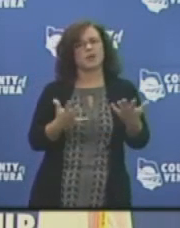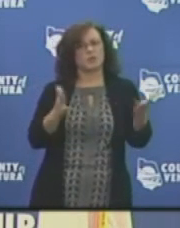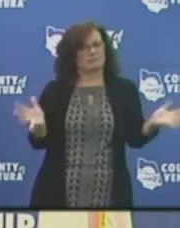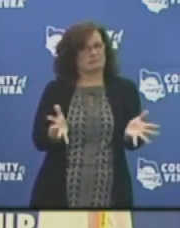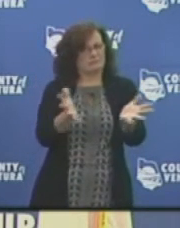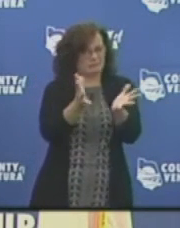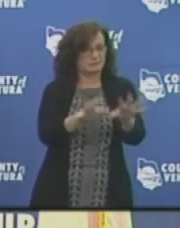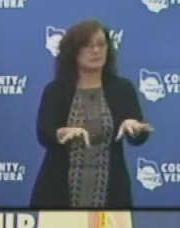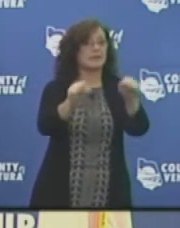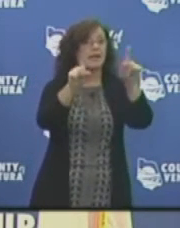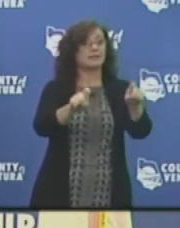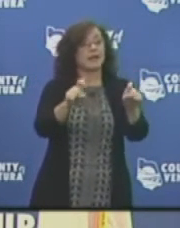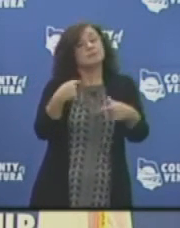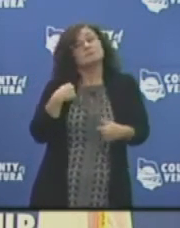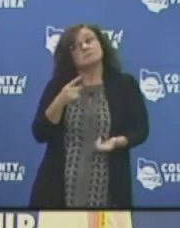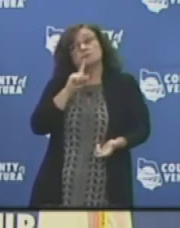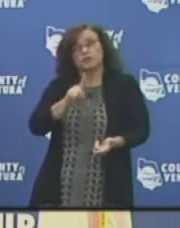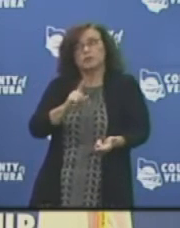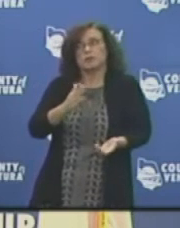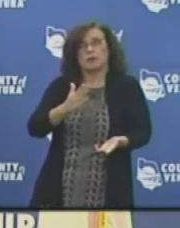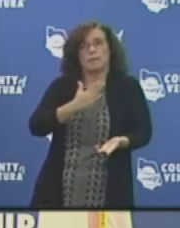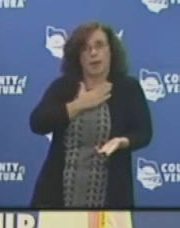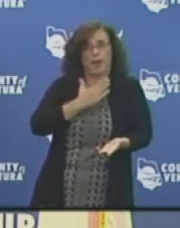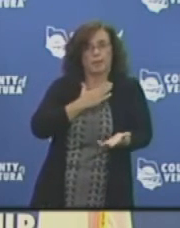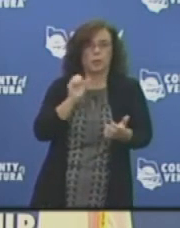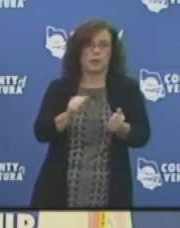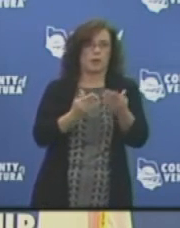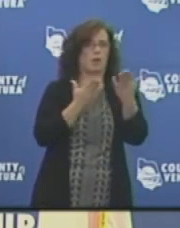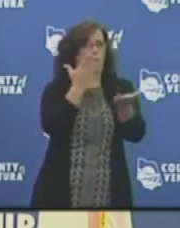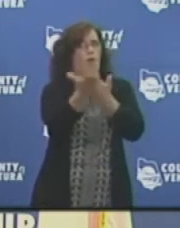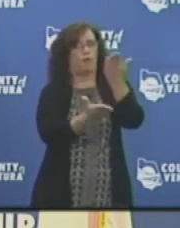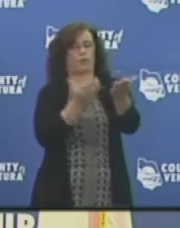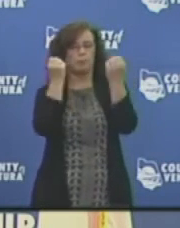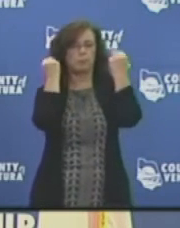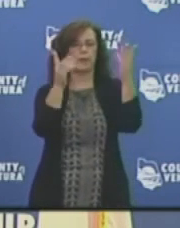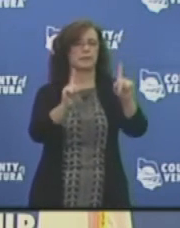now offer that in such a large scale.